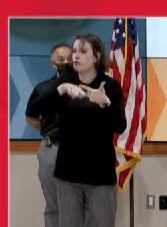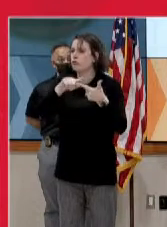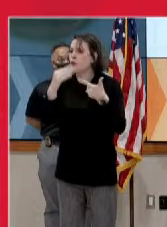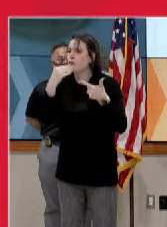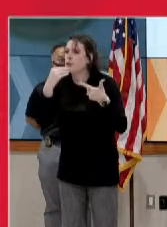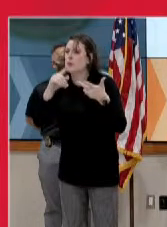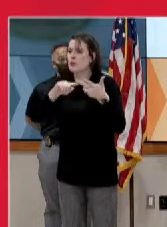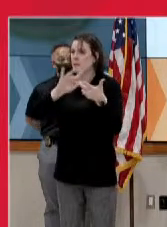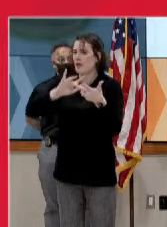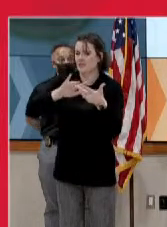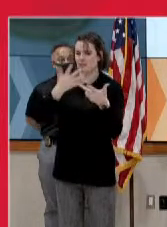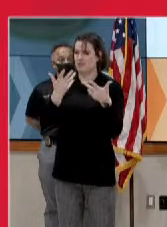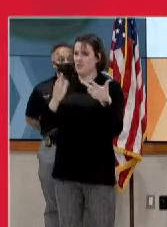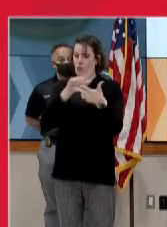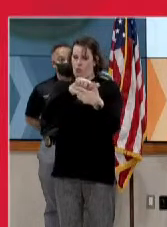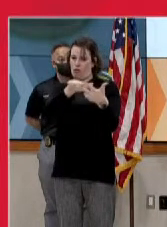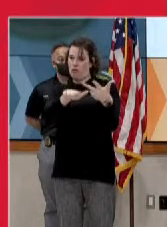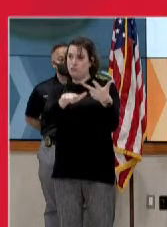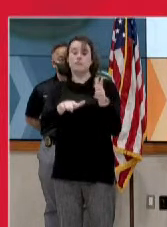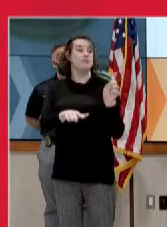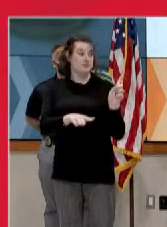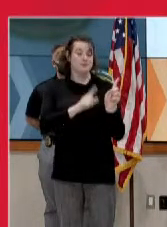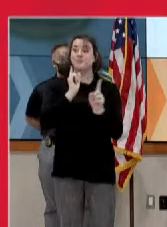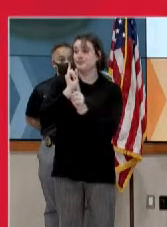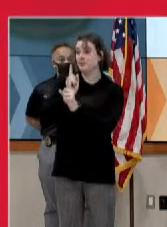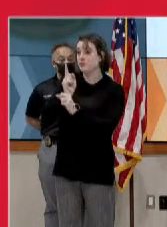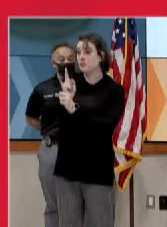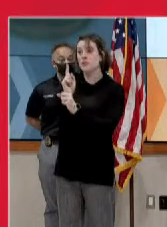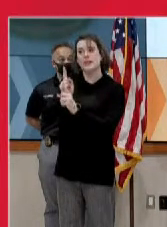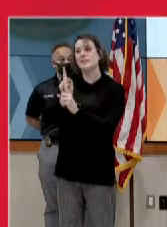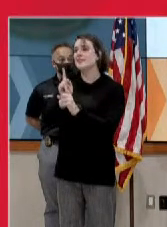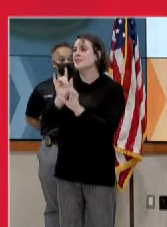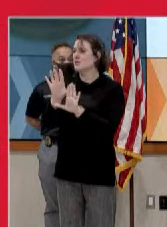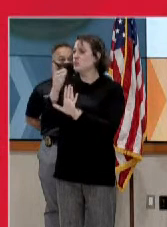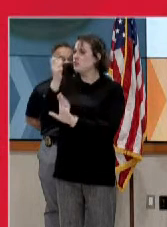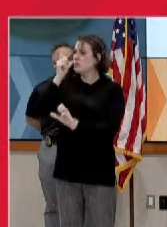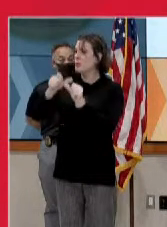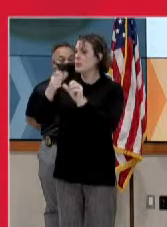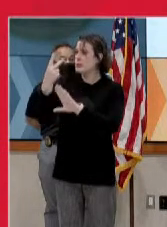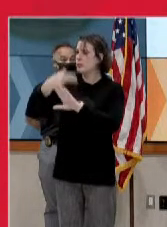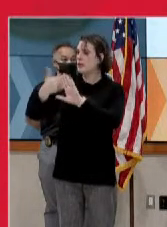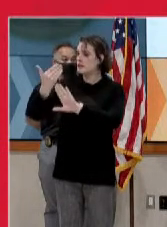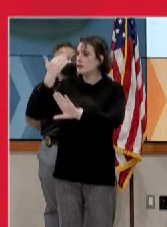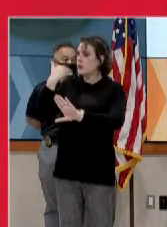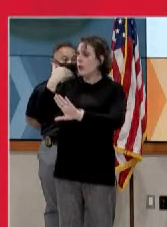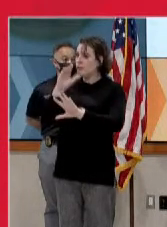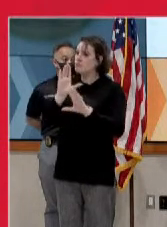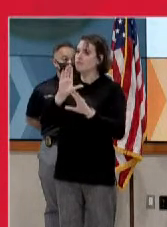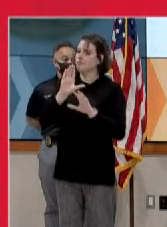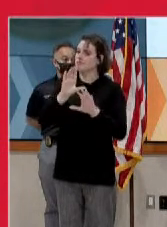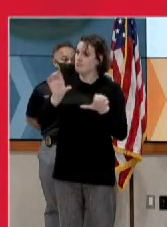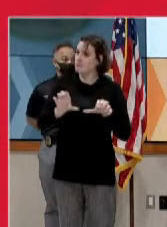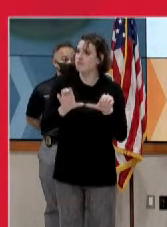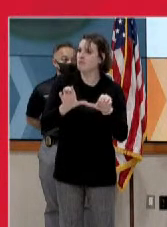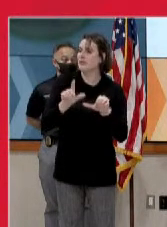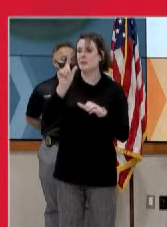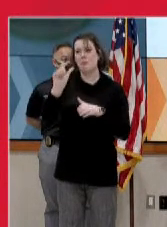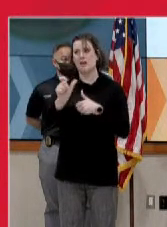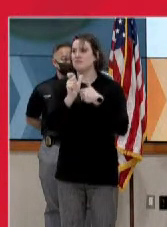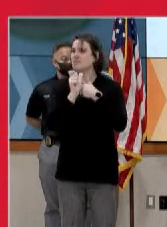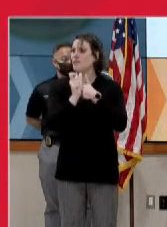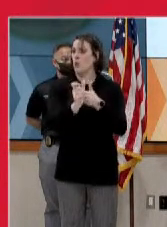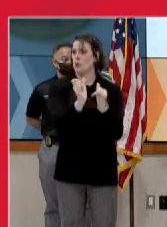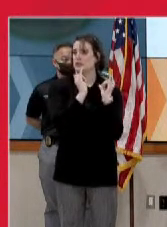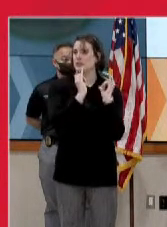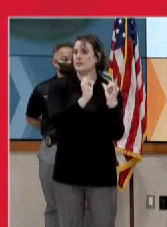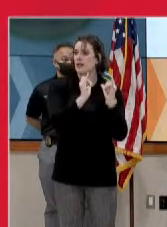or pharmacies. That's right. The ask is for folks just as it was before. Stay home unless you need to go get to the grocery